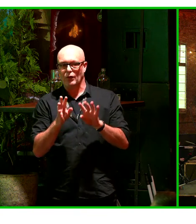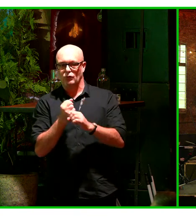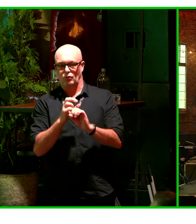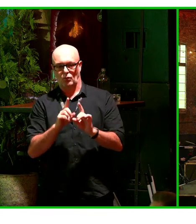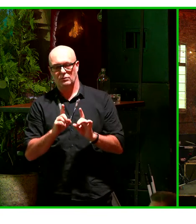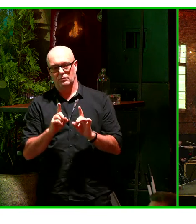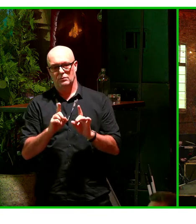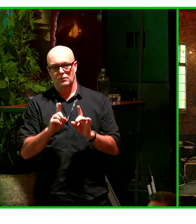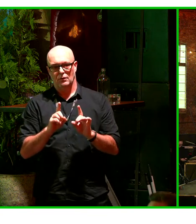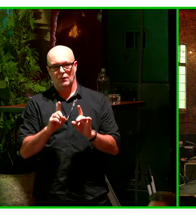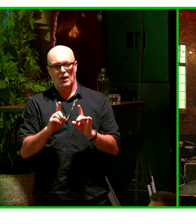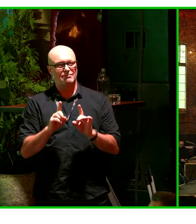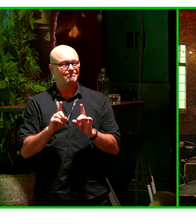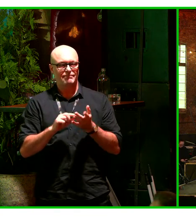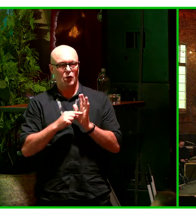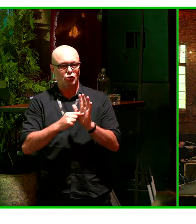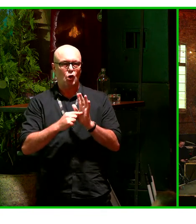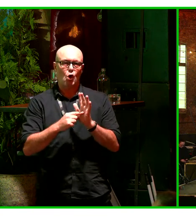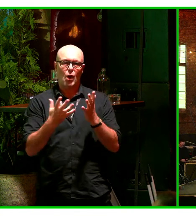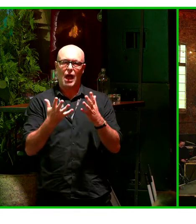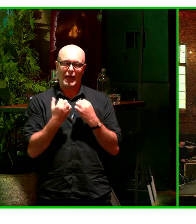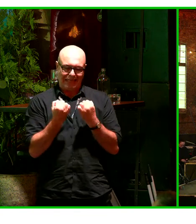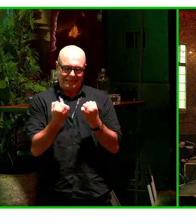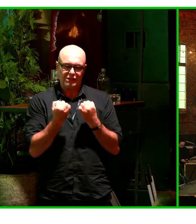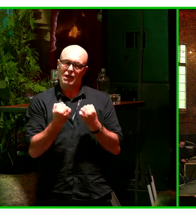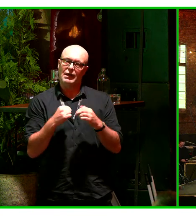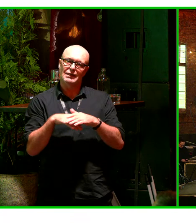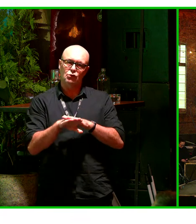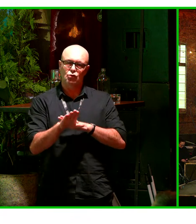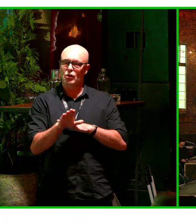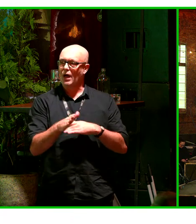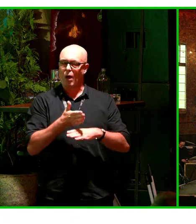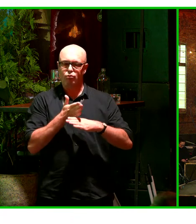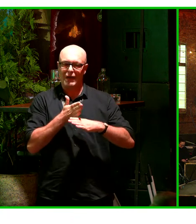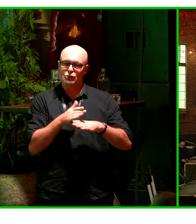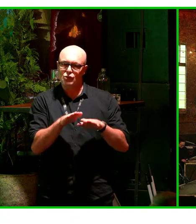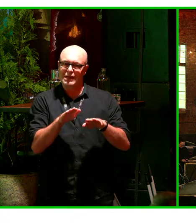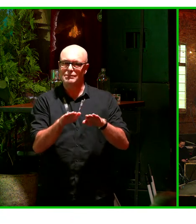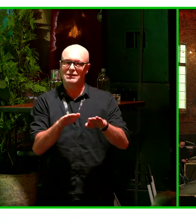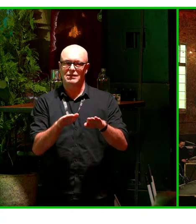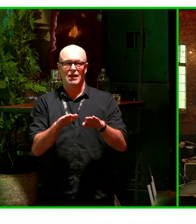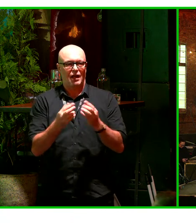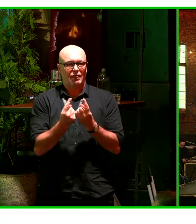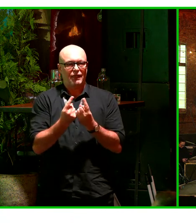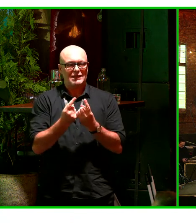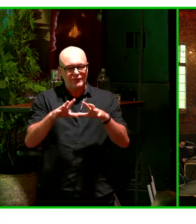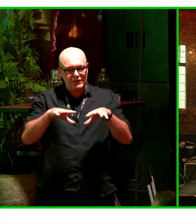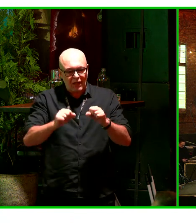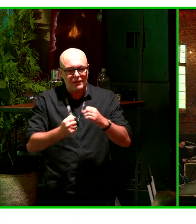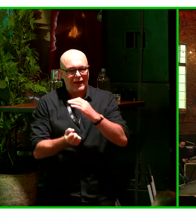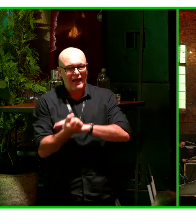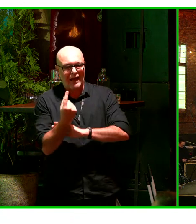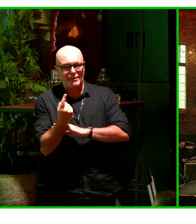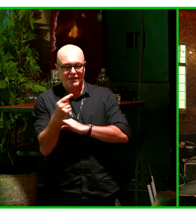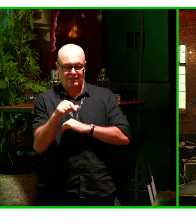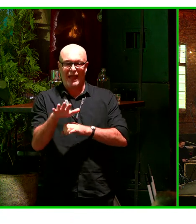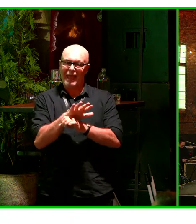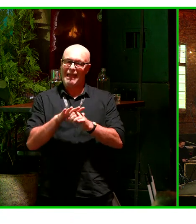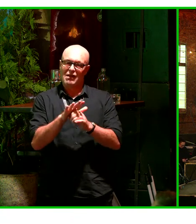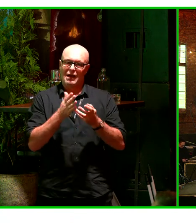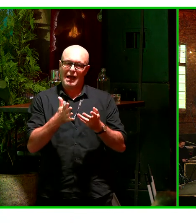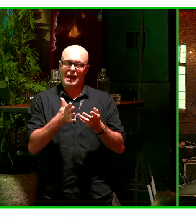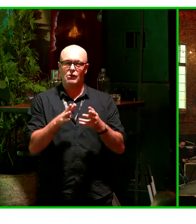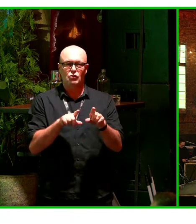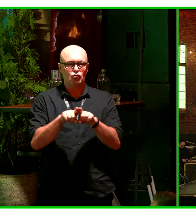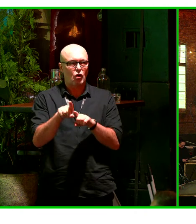us an insight into the really practical steps, the things that are already underway in our region in order to make it cleaner,